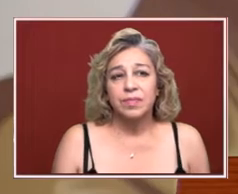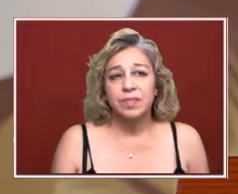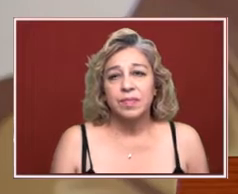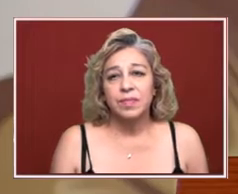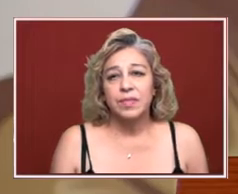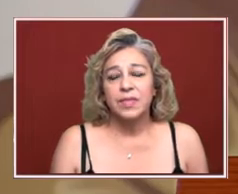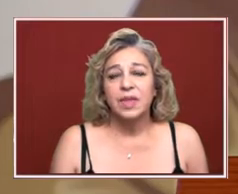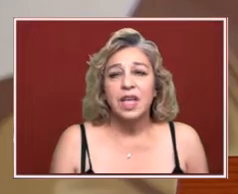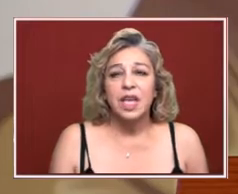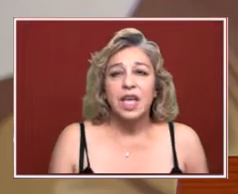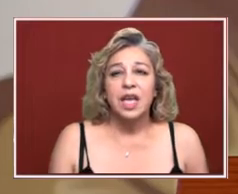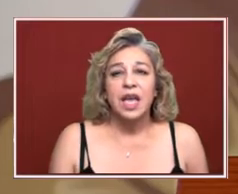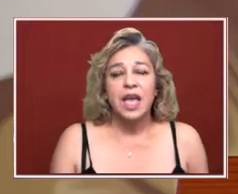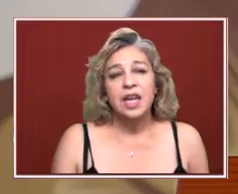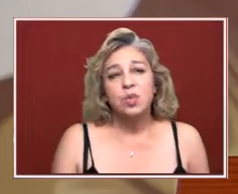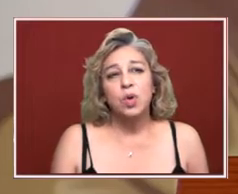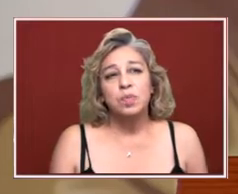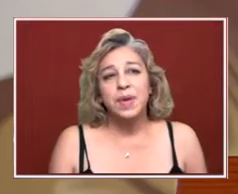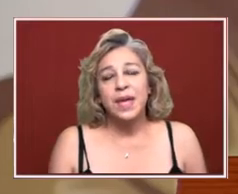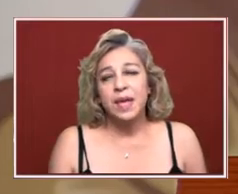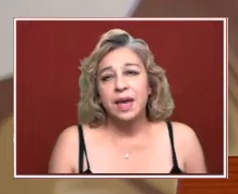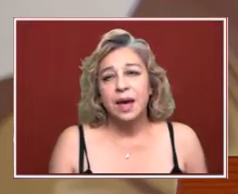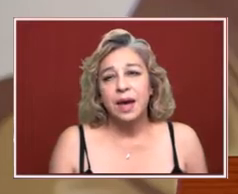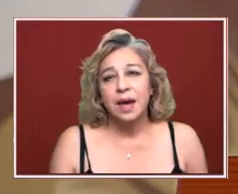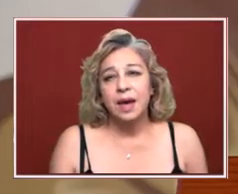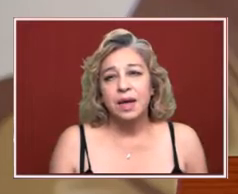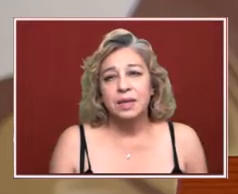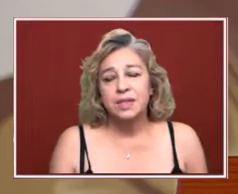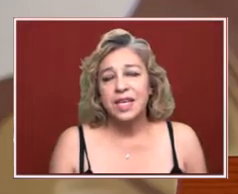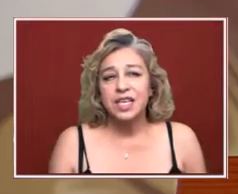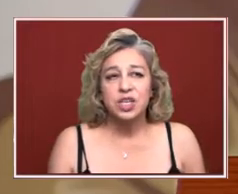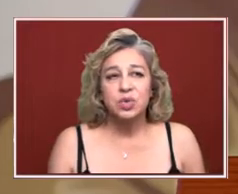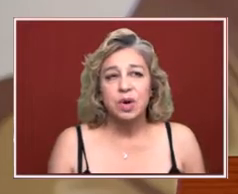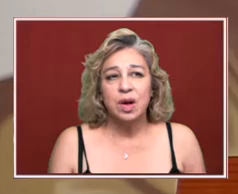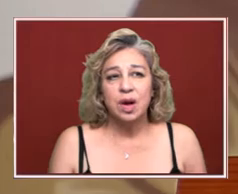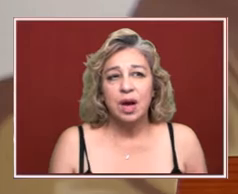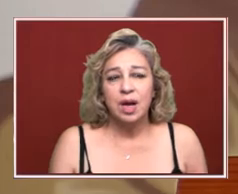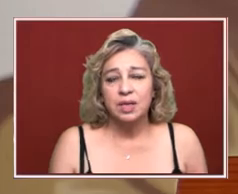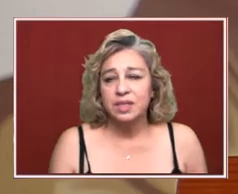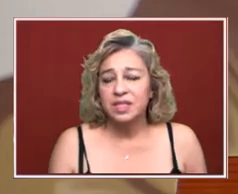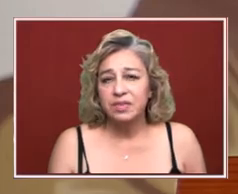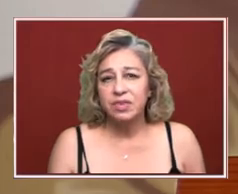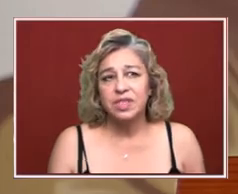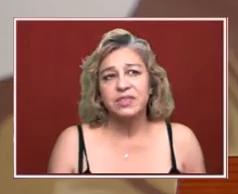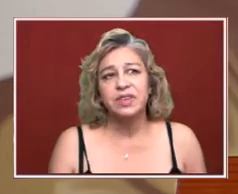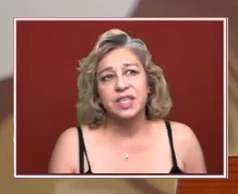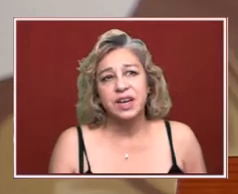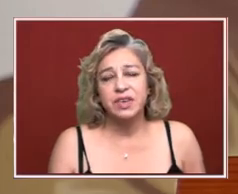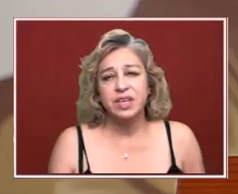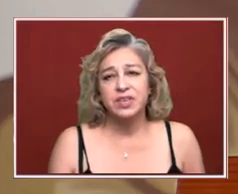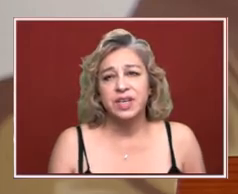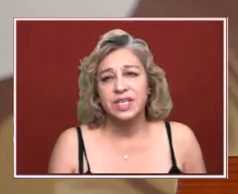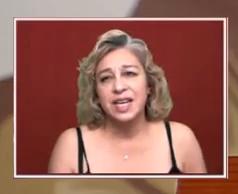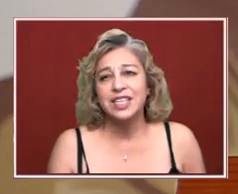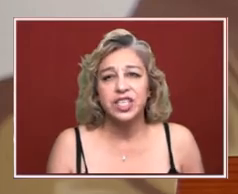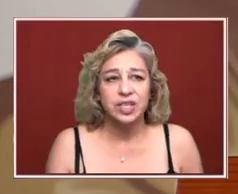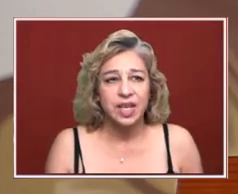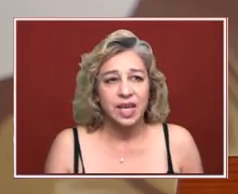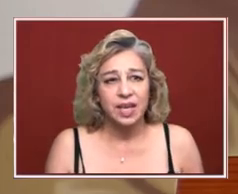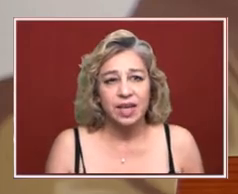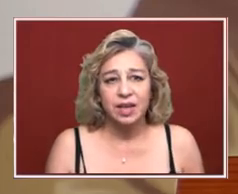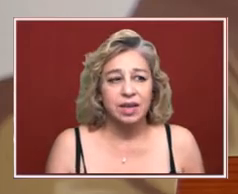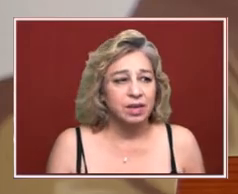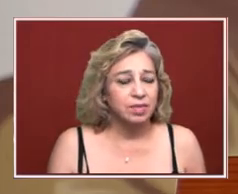territoriales. And it will be sent to several different territories